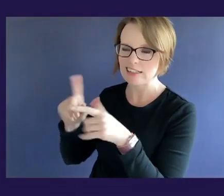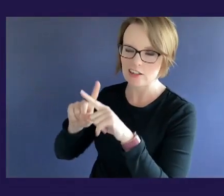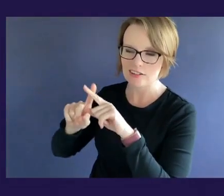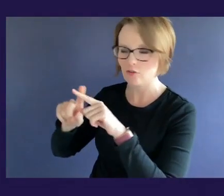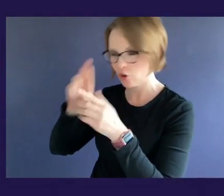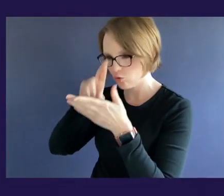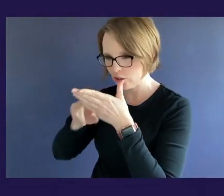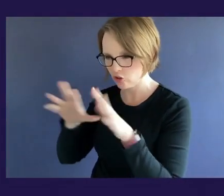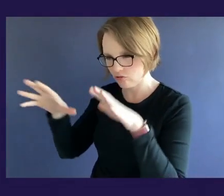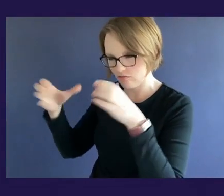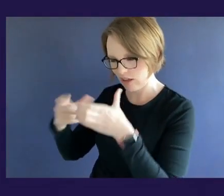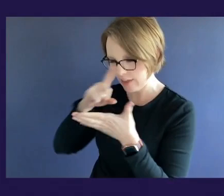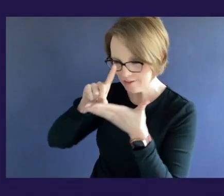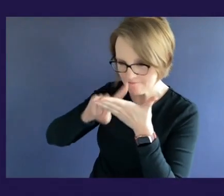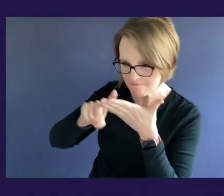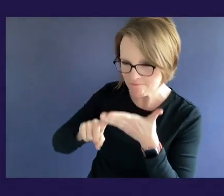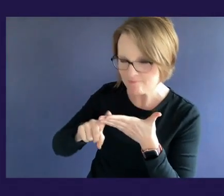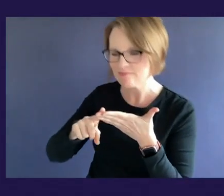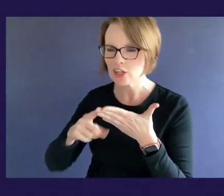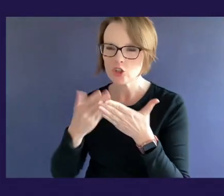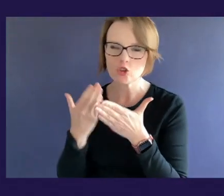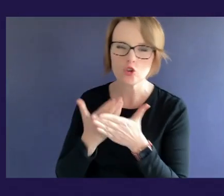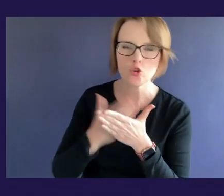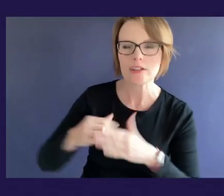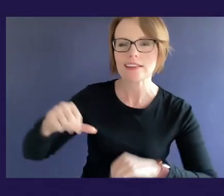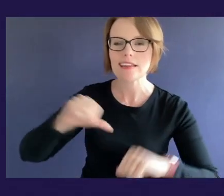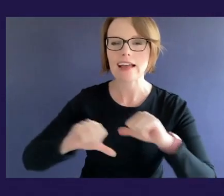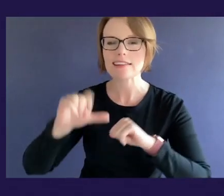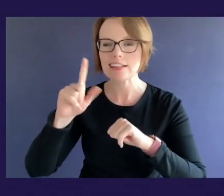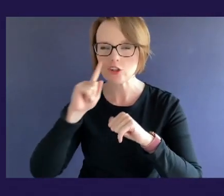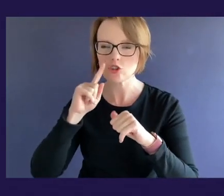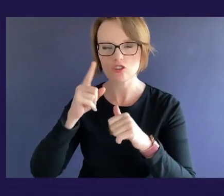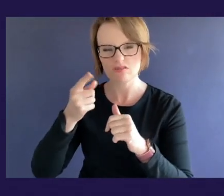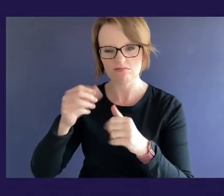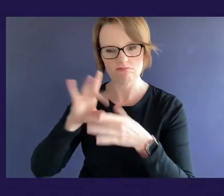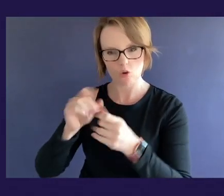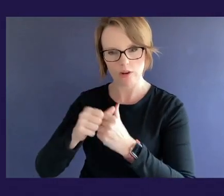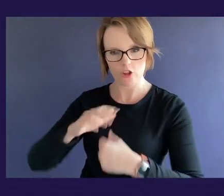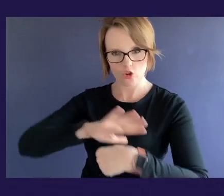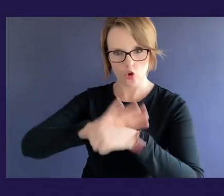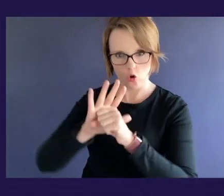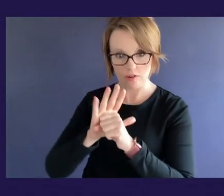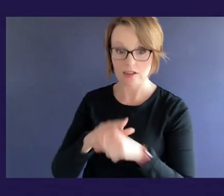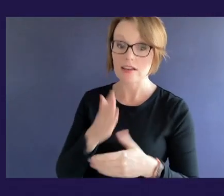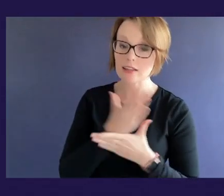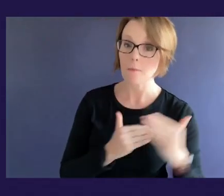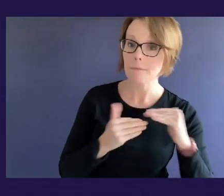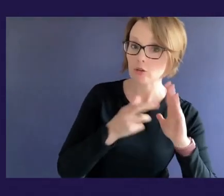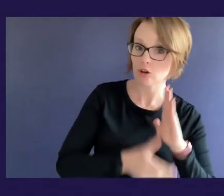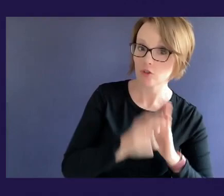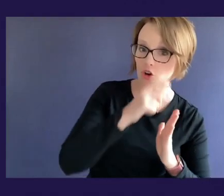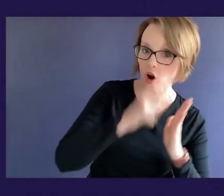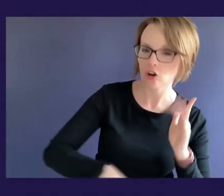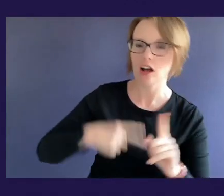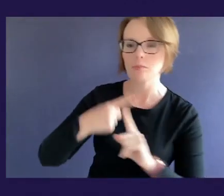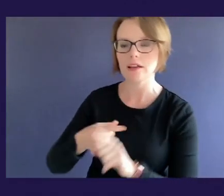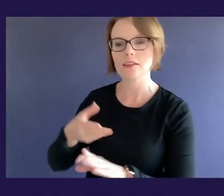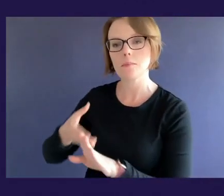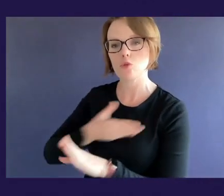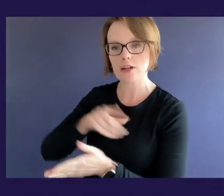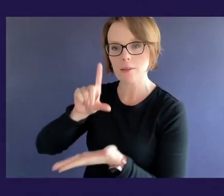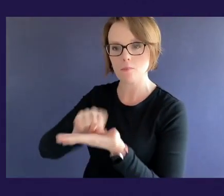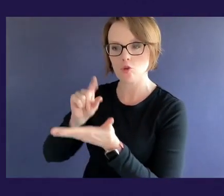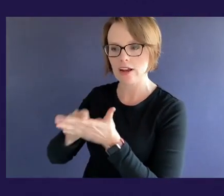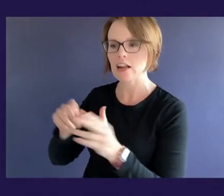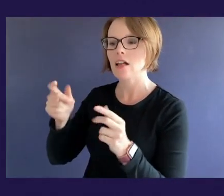sifted through emerging scientific literature about COVID in both peer-reviewed articles as well as preprints, and then provided